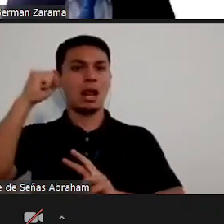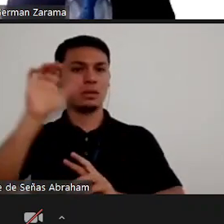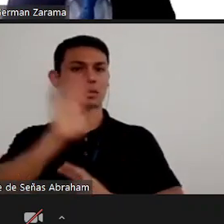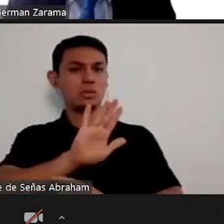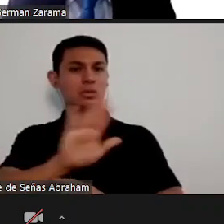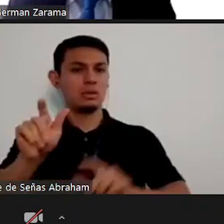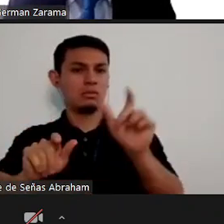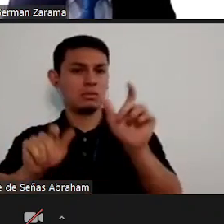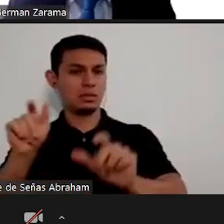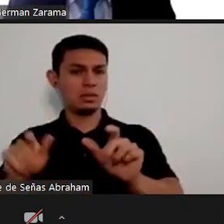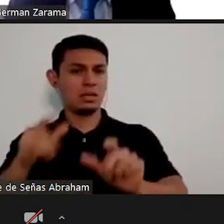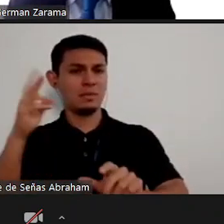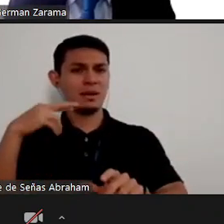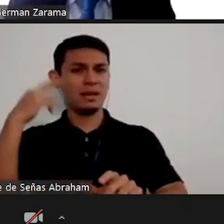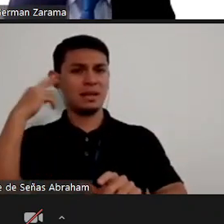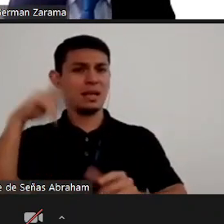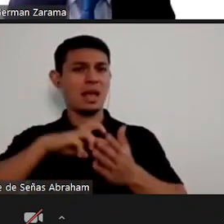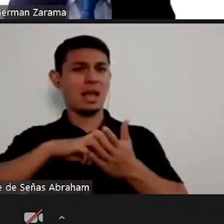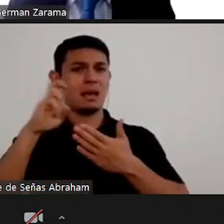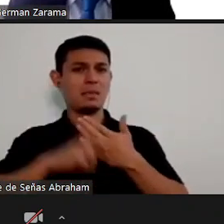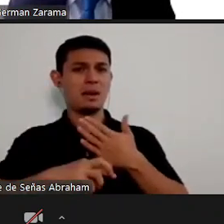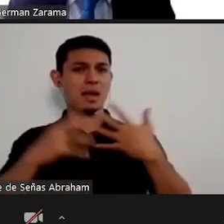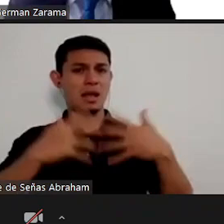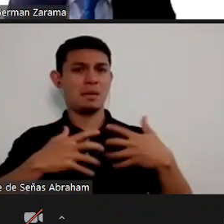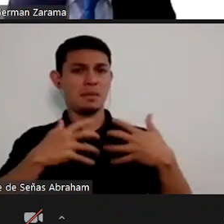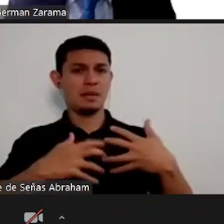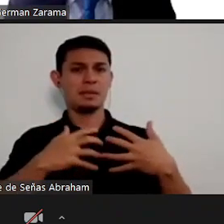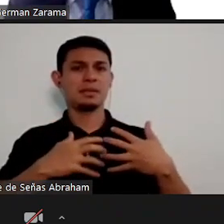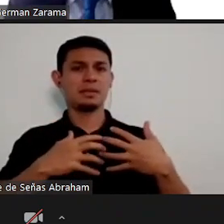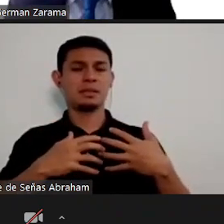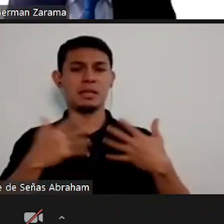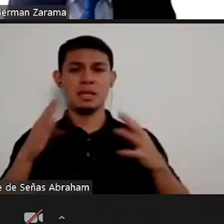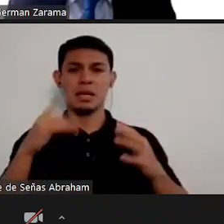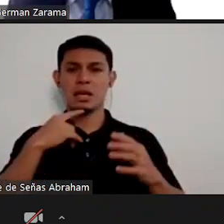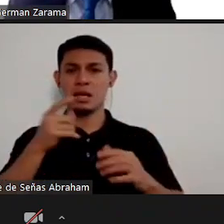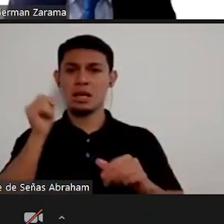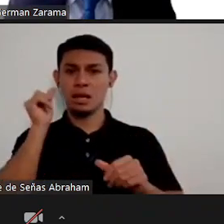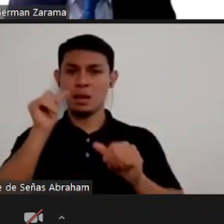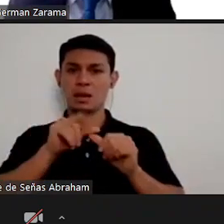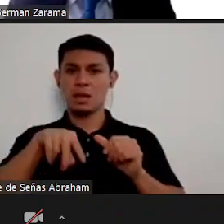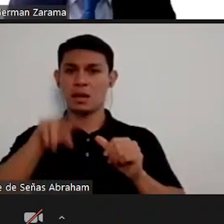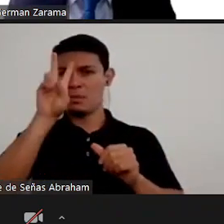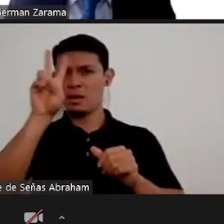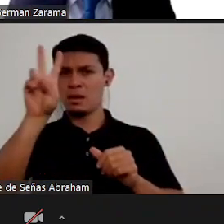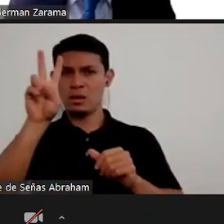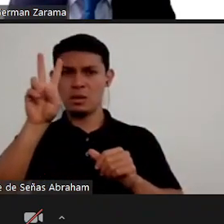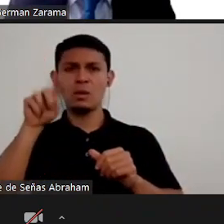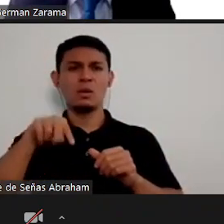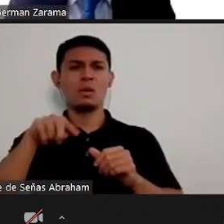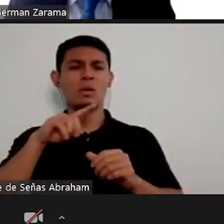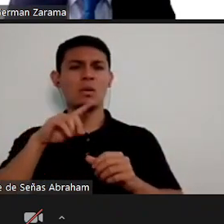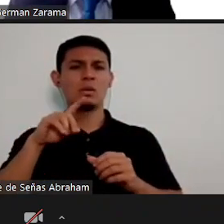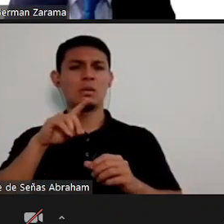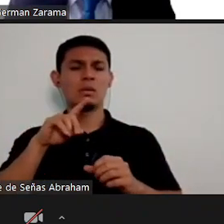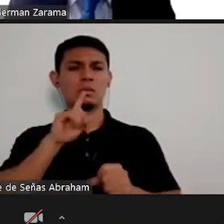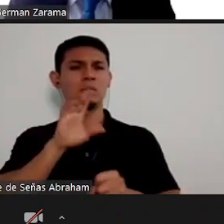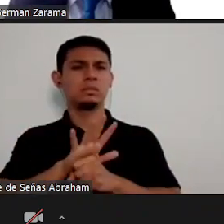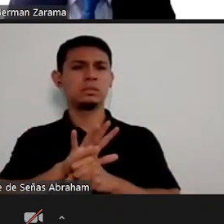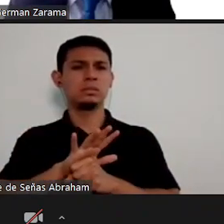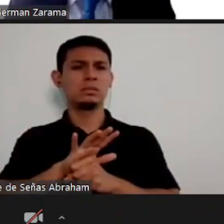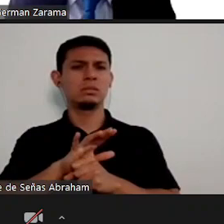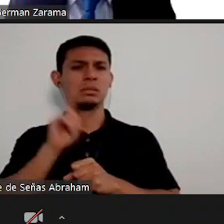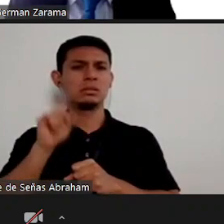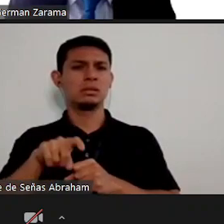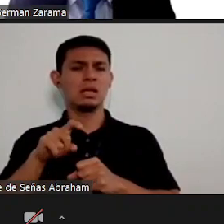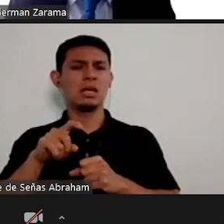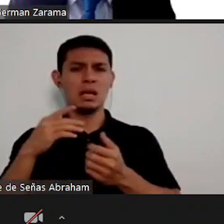the rights of people etc so that's why these pri problems these plans like the one that peru has just mentioned uh